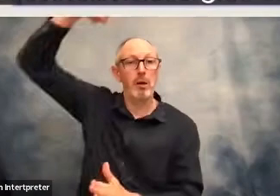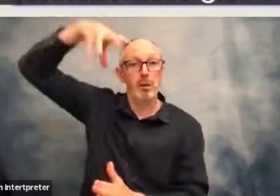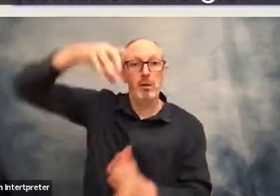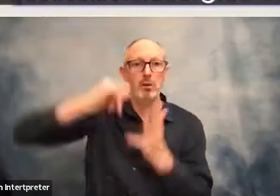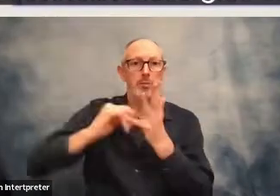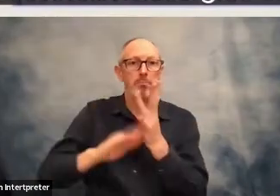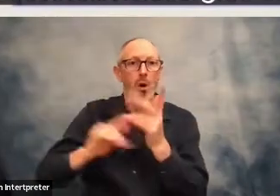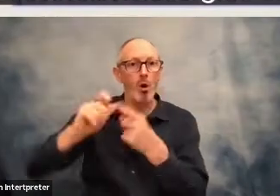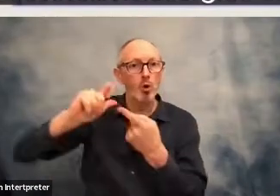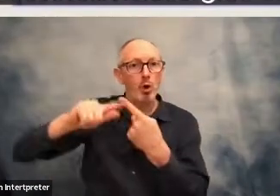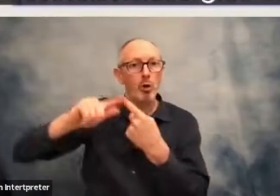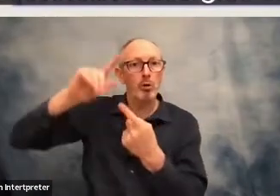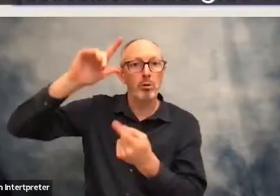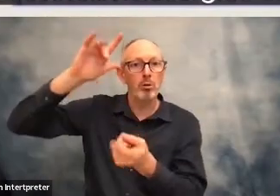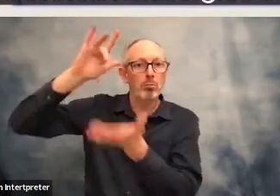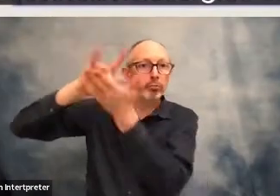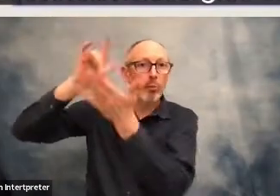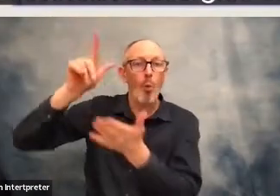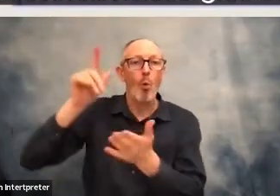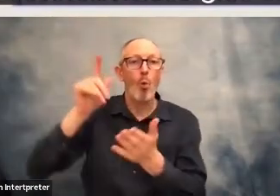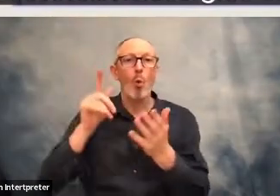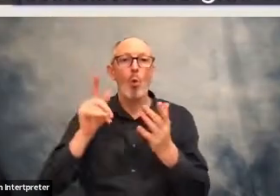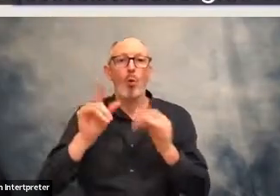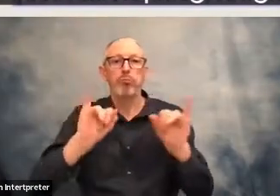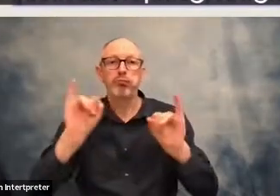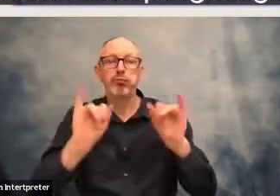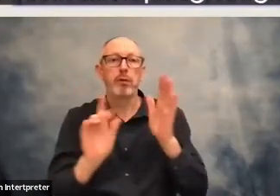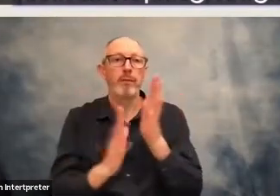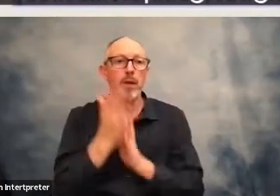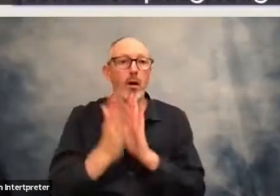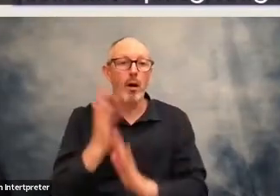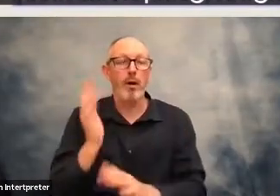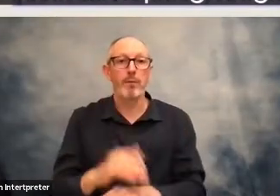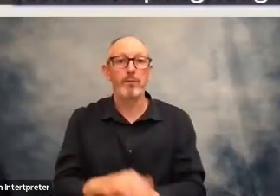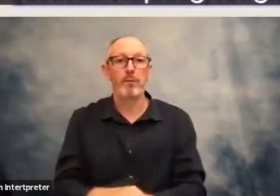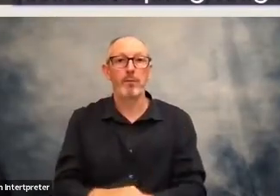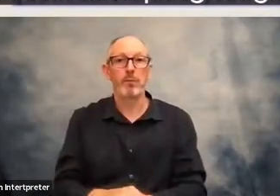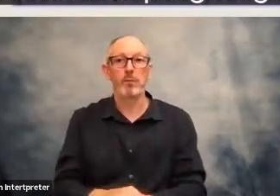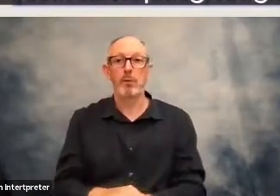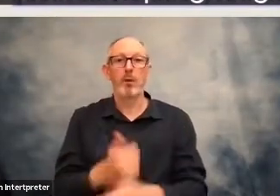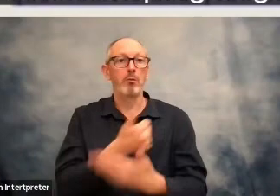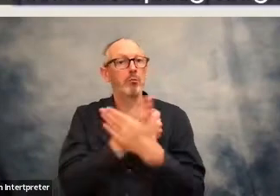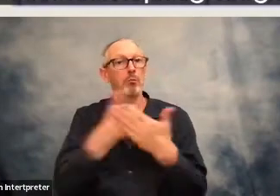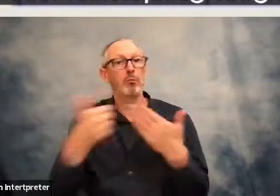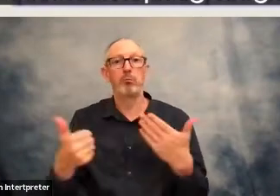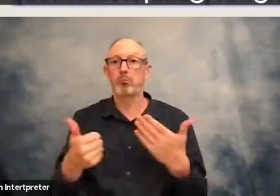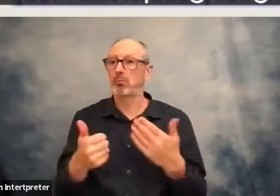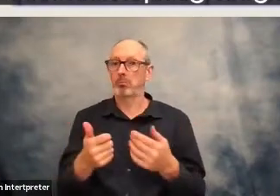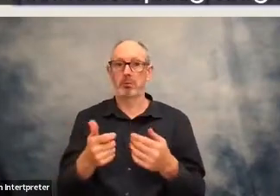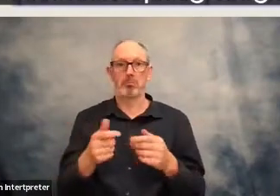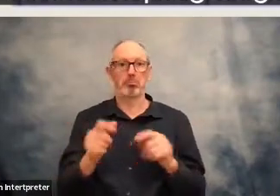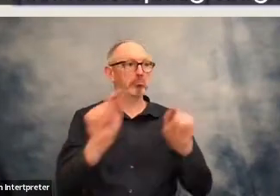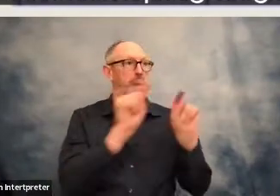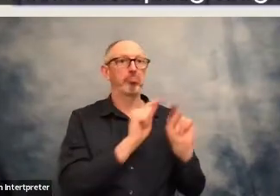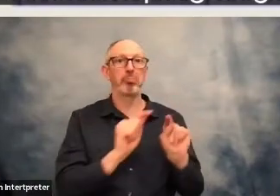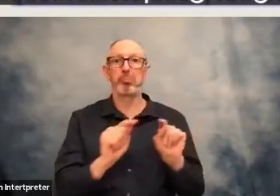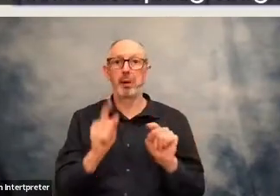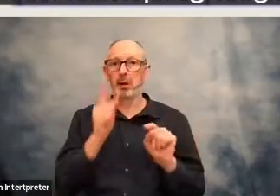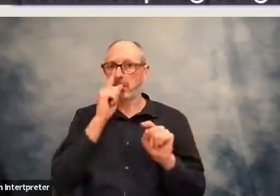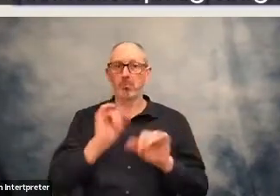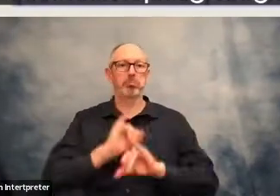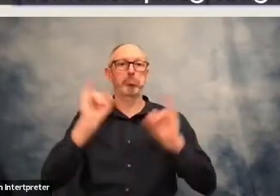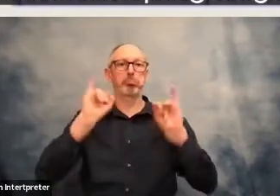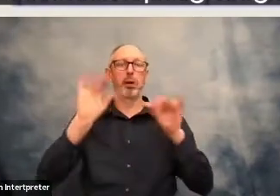triggered. For many individuals with hearing loss, traditional alarms may go unheard during critical emergencies, especially